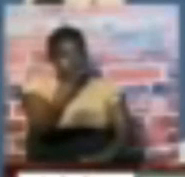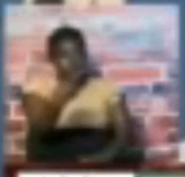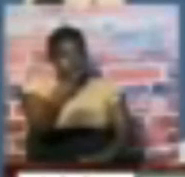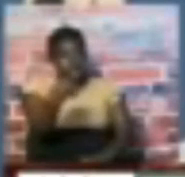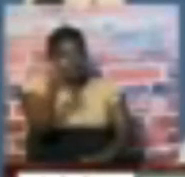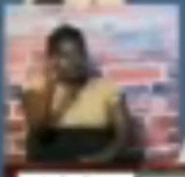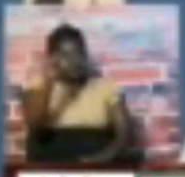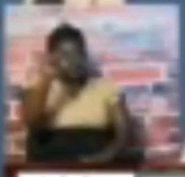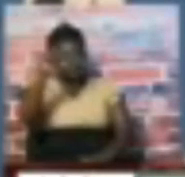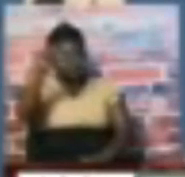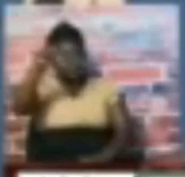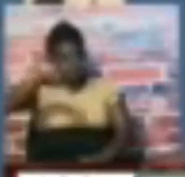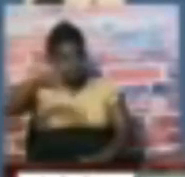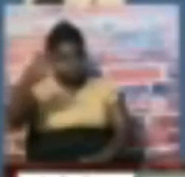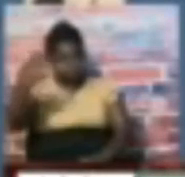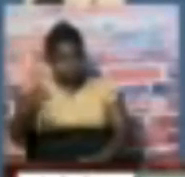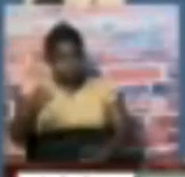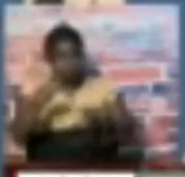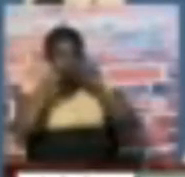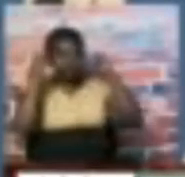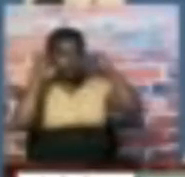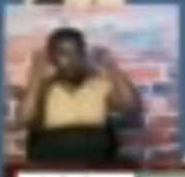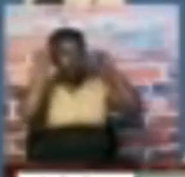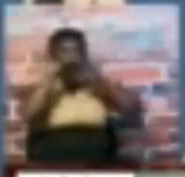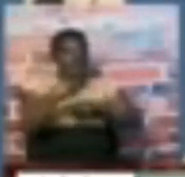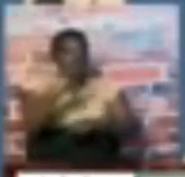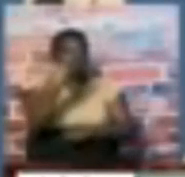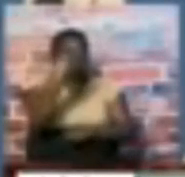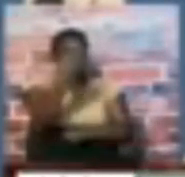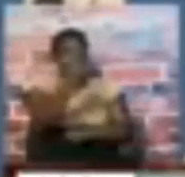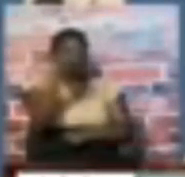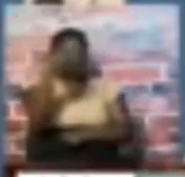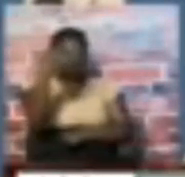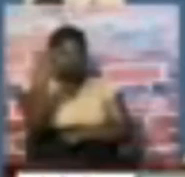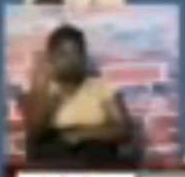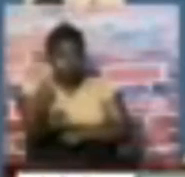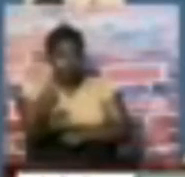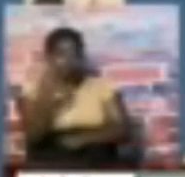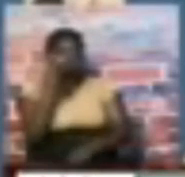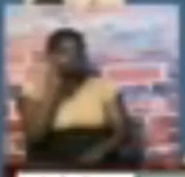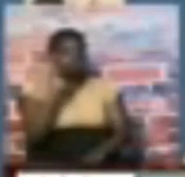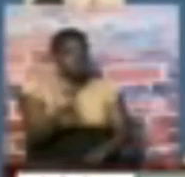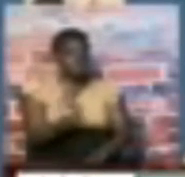4,295 masks, all worth 3.1 billion shillings.